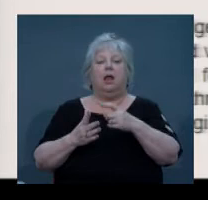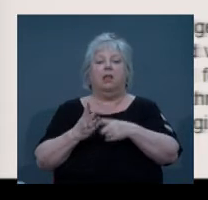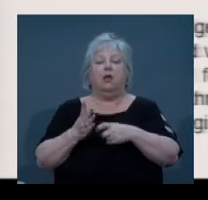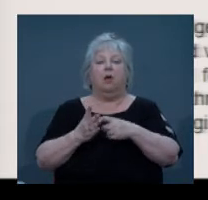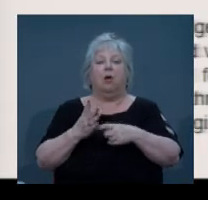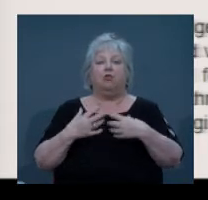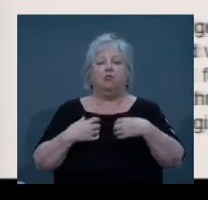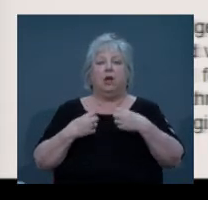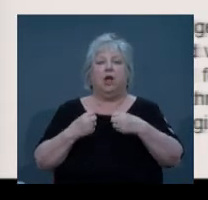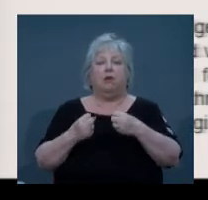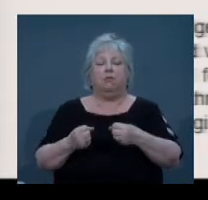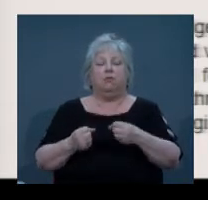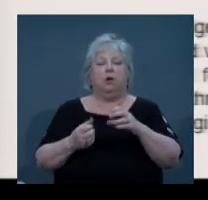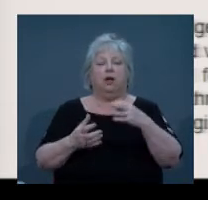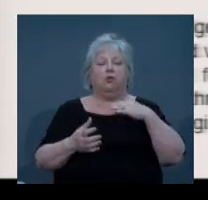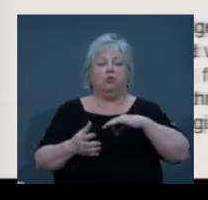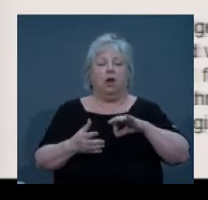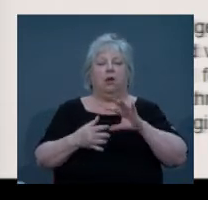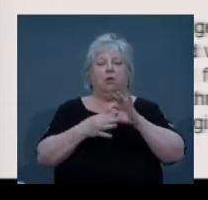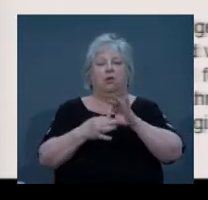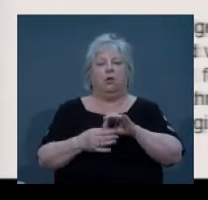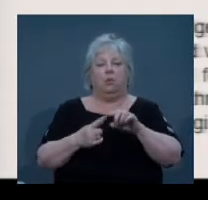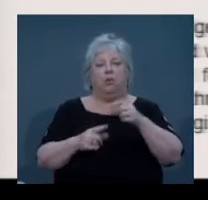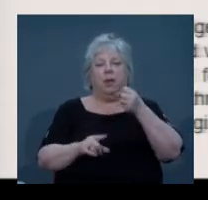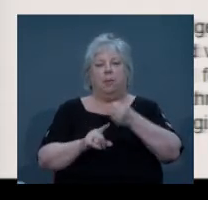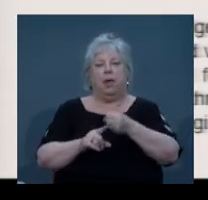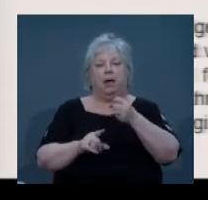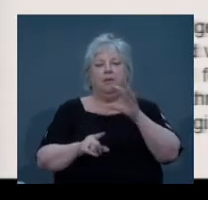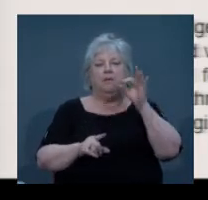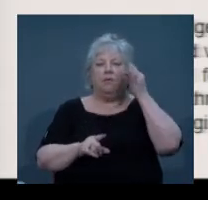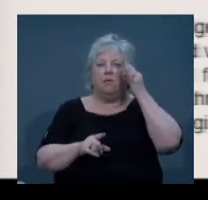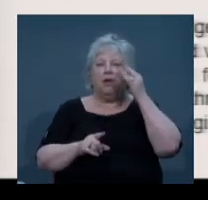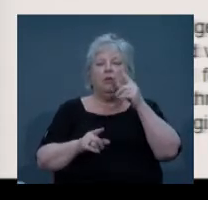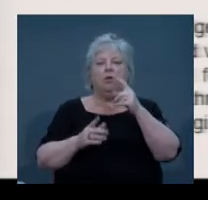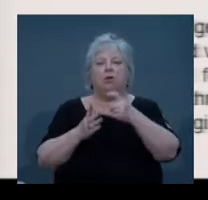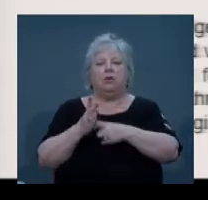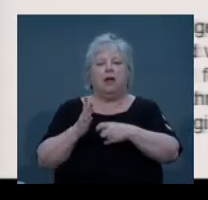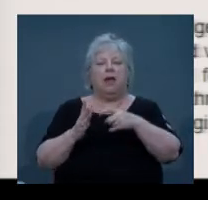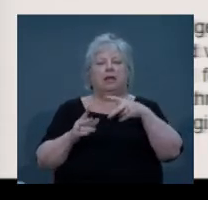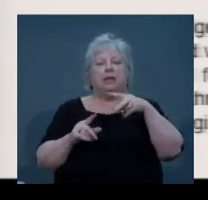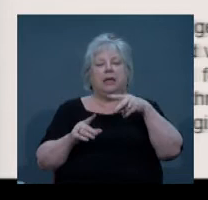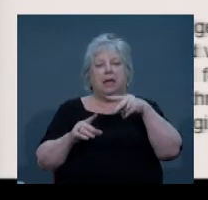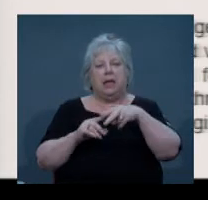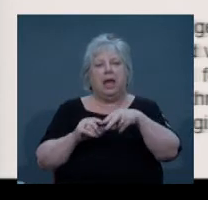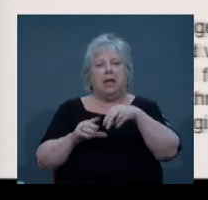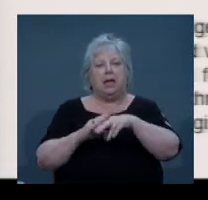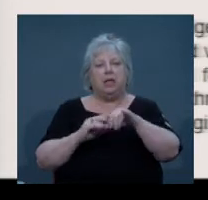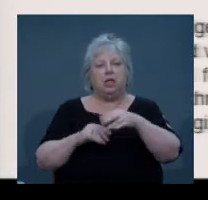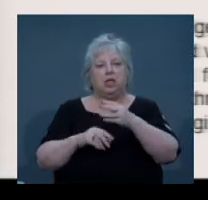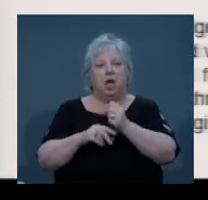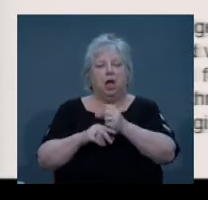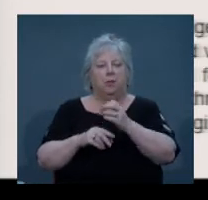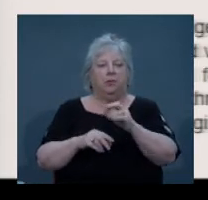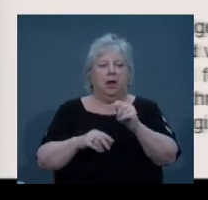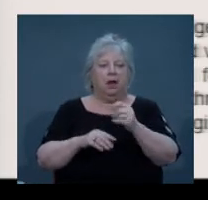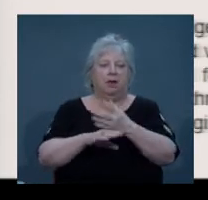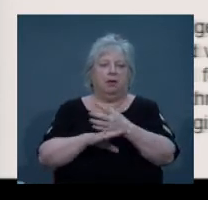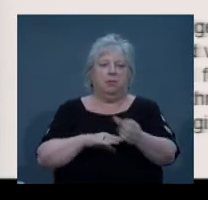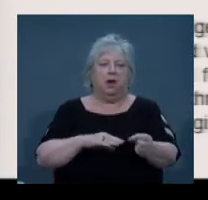recovery credit that was associated with the impact of the Federal Tax Cut and Jobs Act expired in